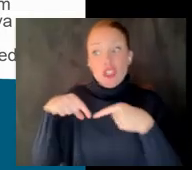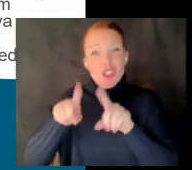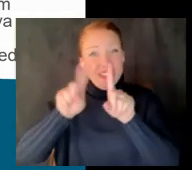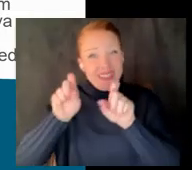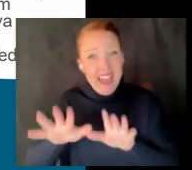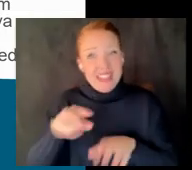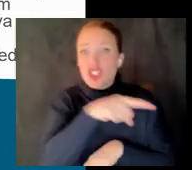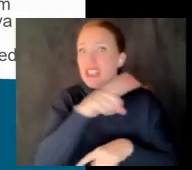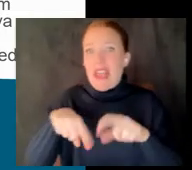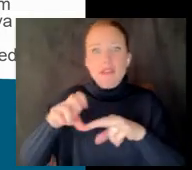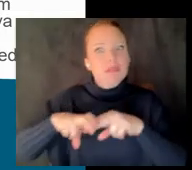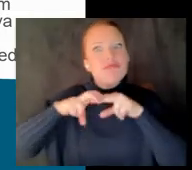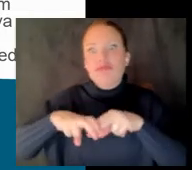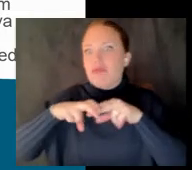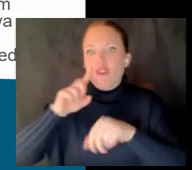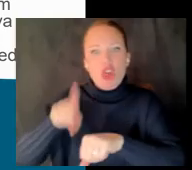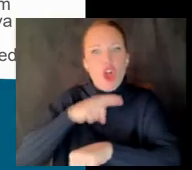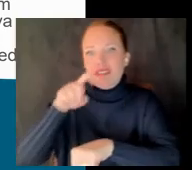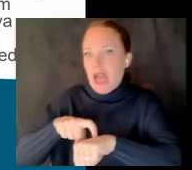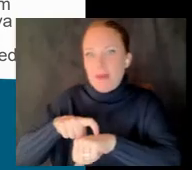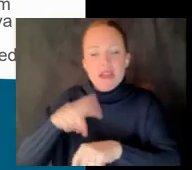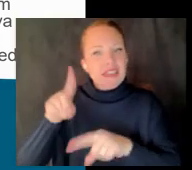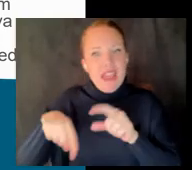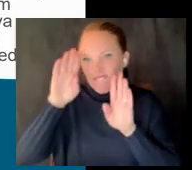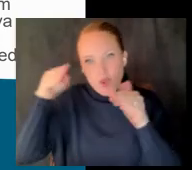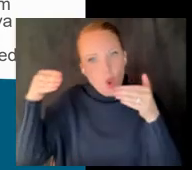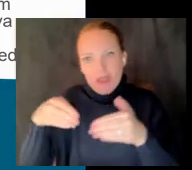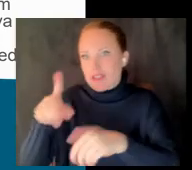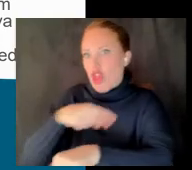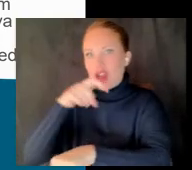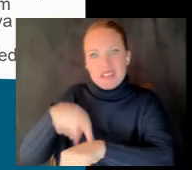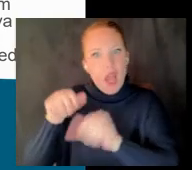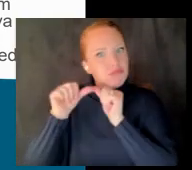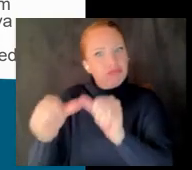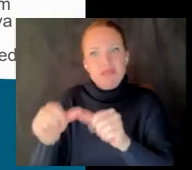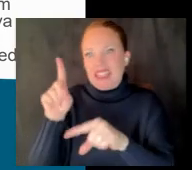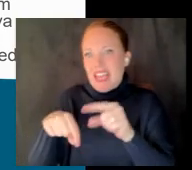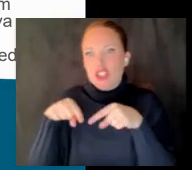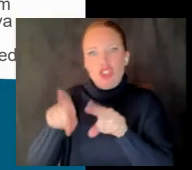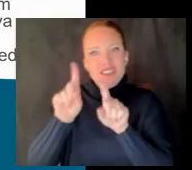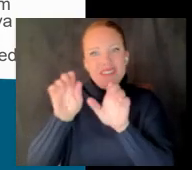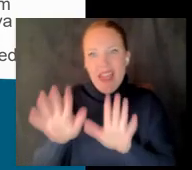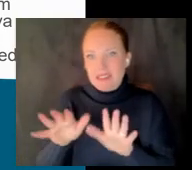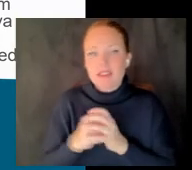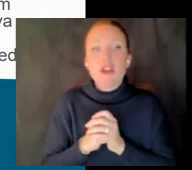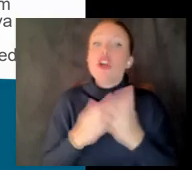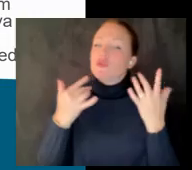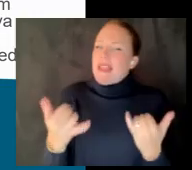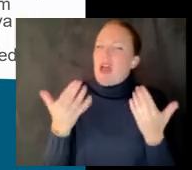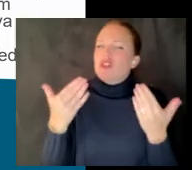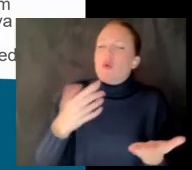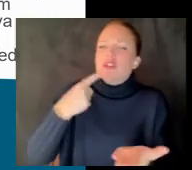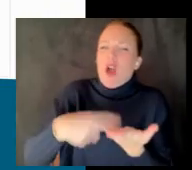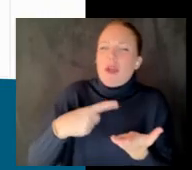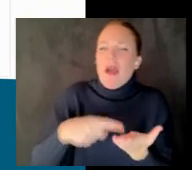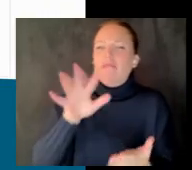extended periods of time. Now that we have that student in mind, let's review each component of a Section 504